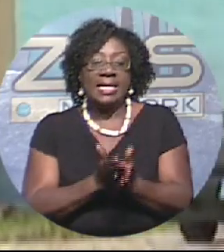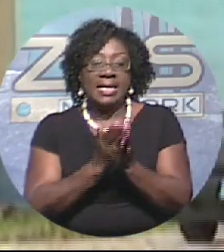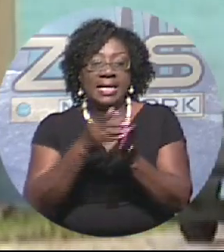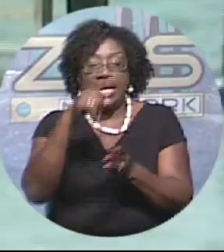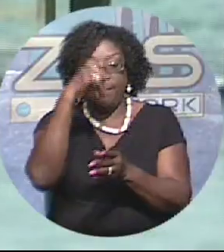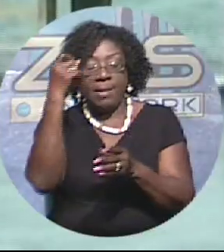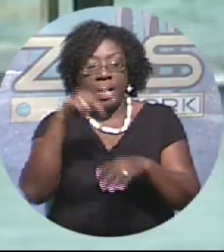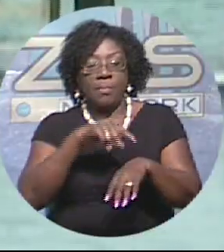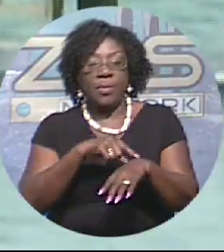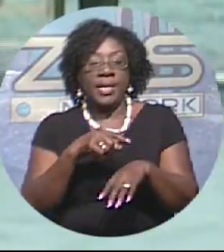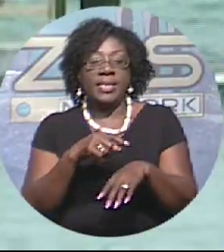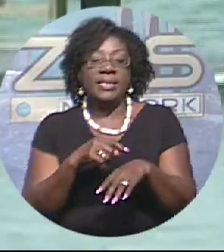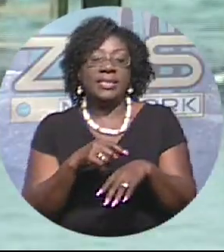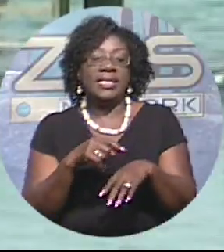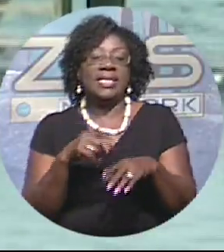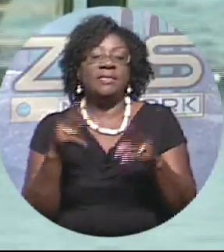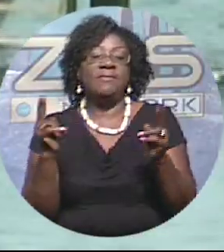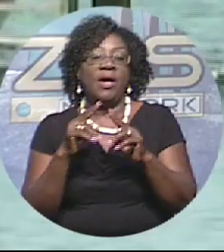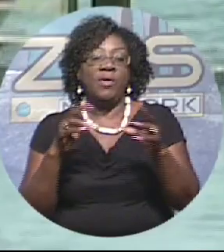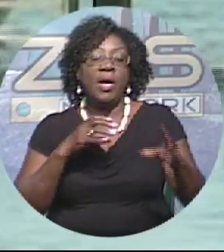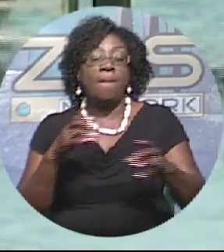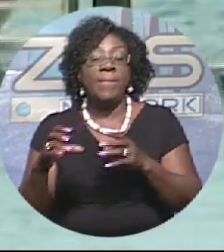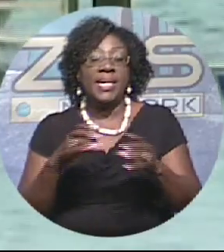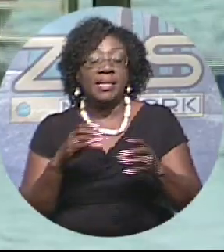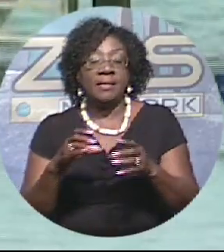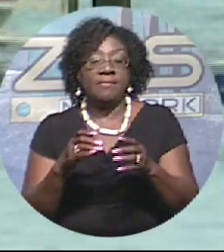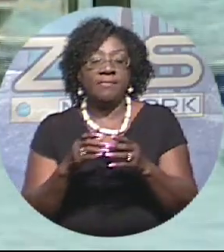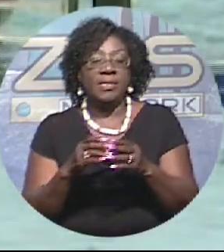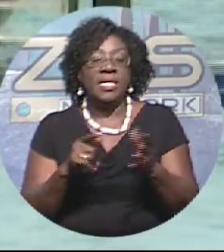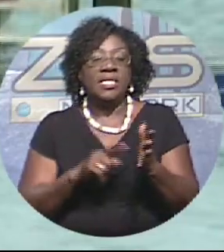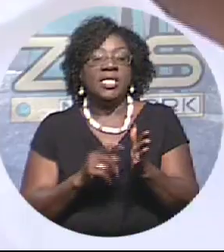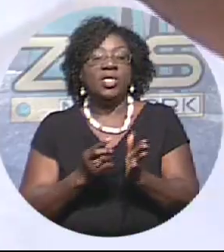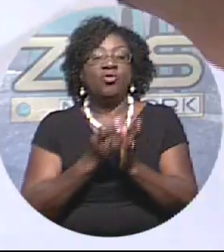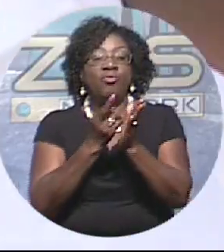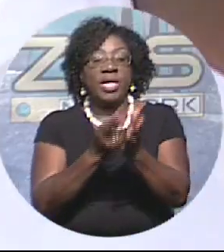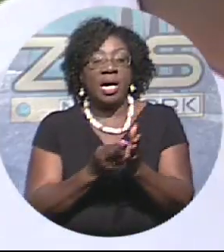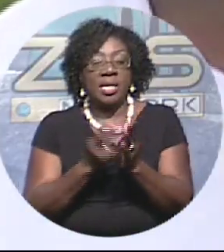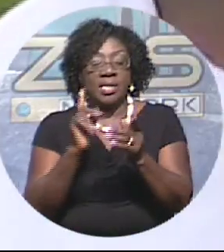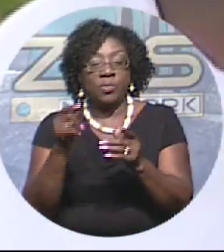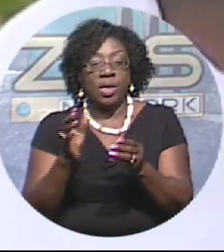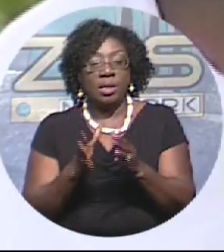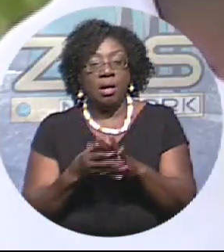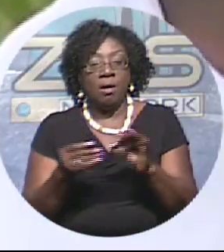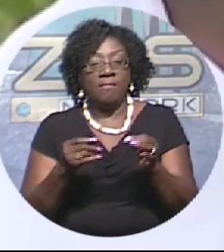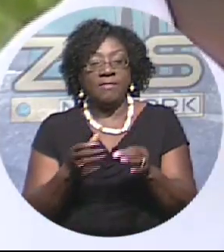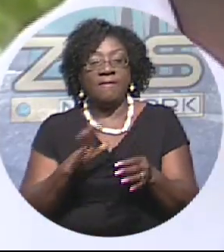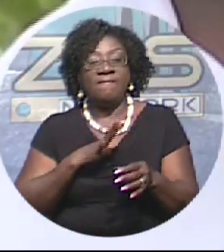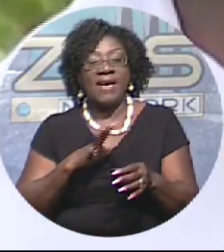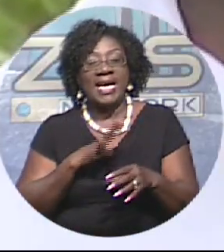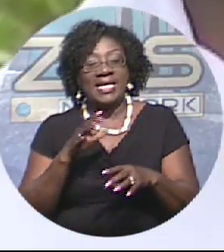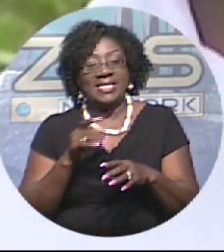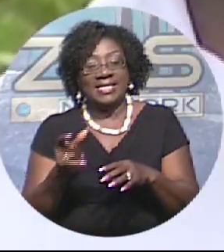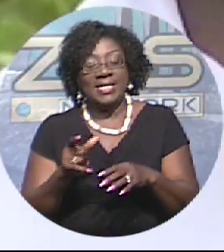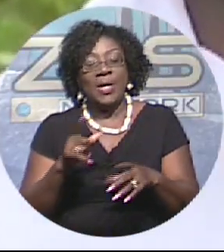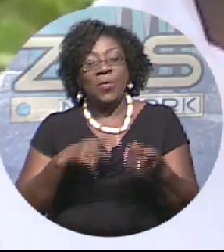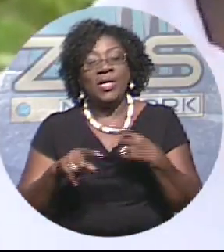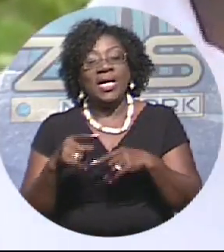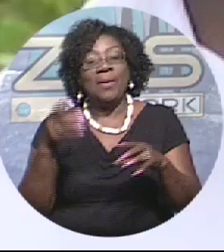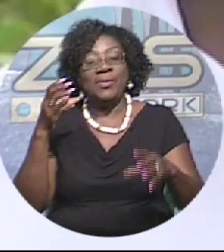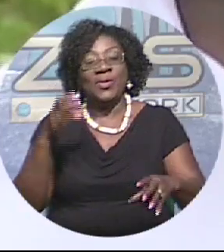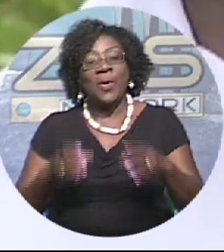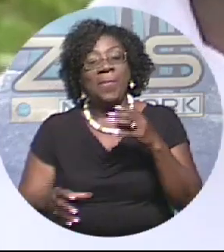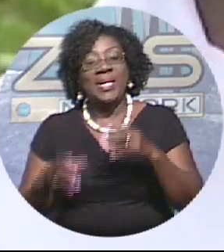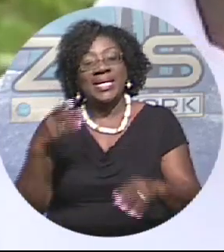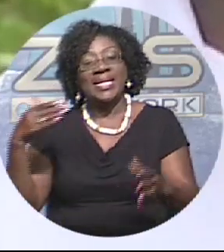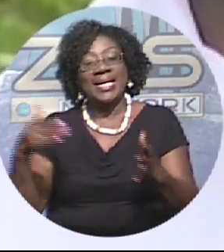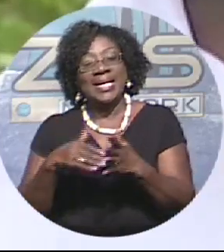Any horse can win this race. This regatta is one of the finest when you come to competing against